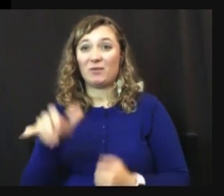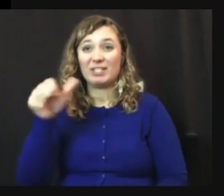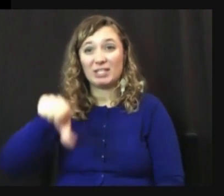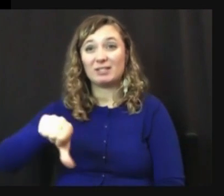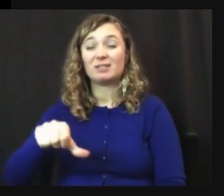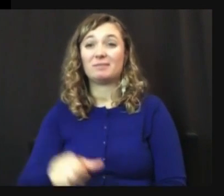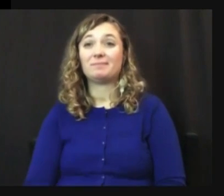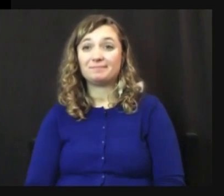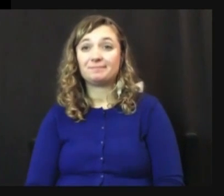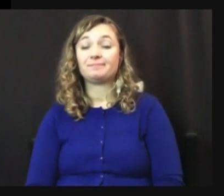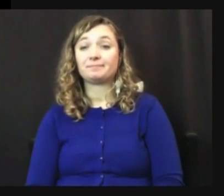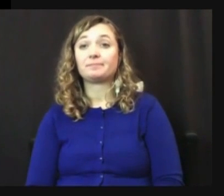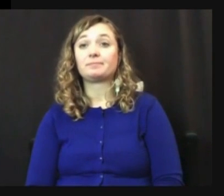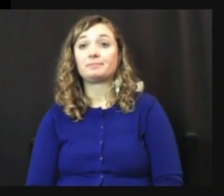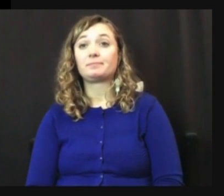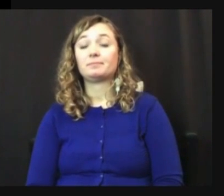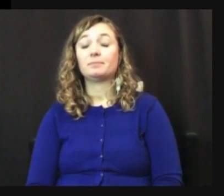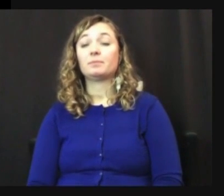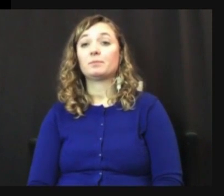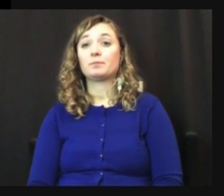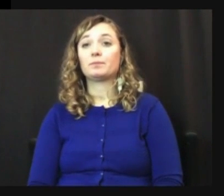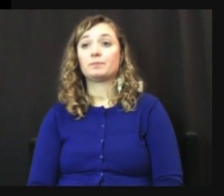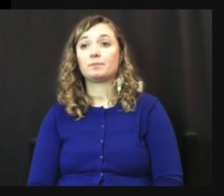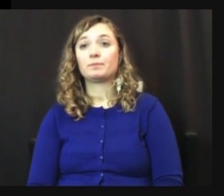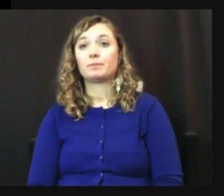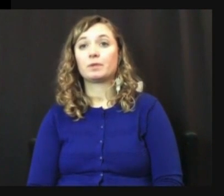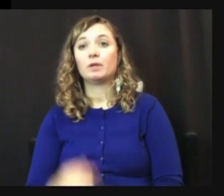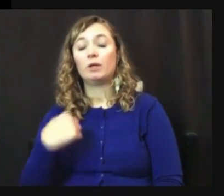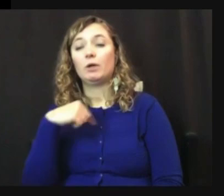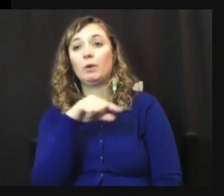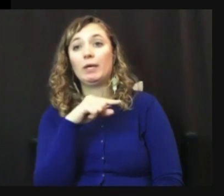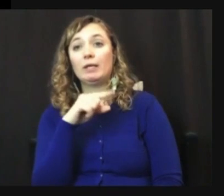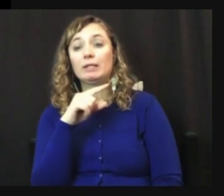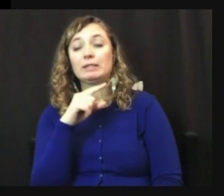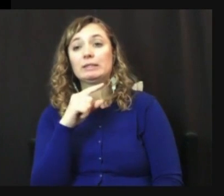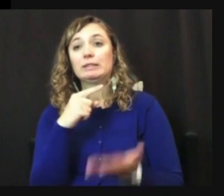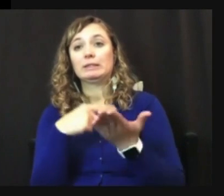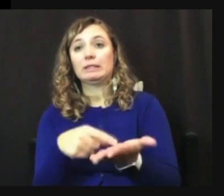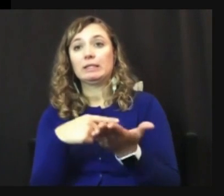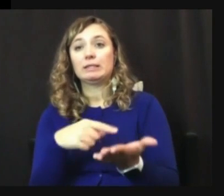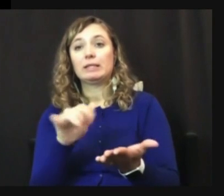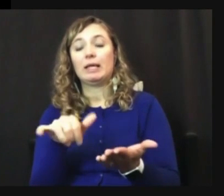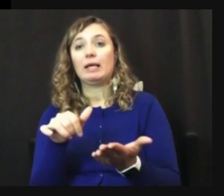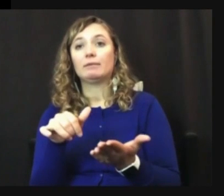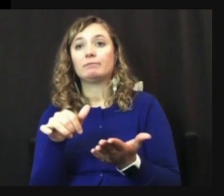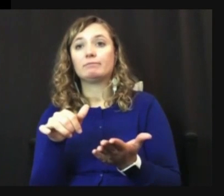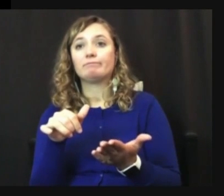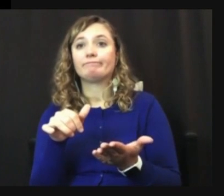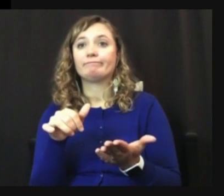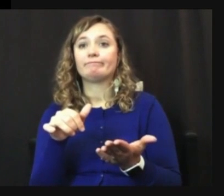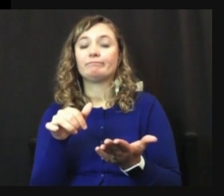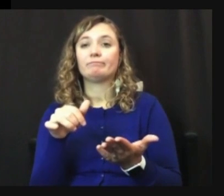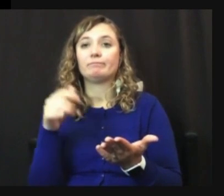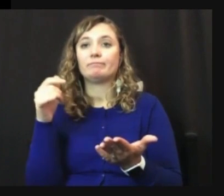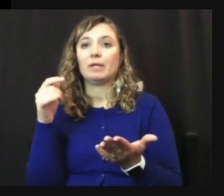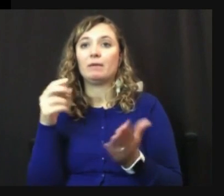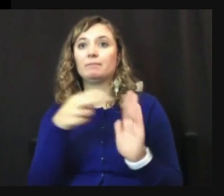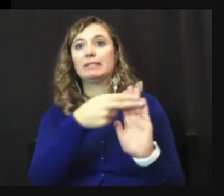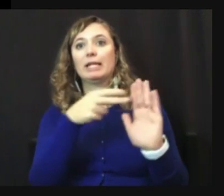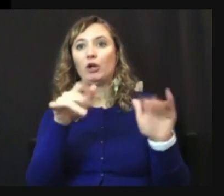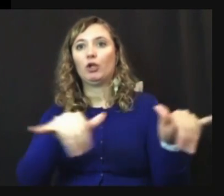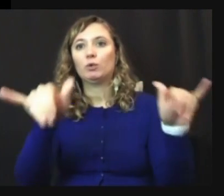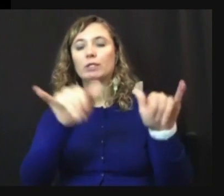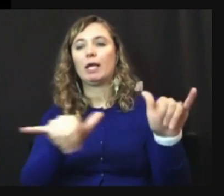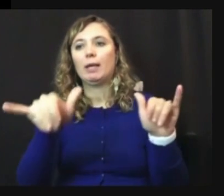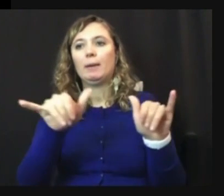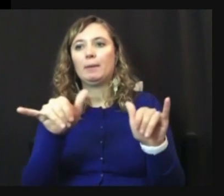We can go into the stereotype repetitive motor movements using objects or speech. So